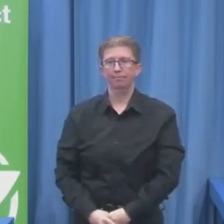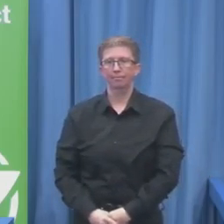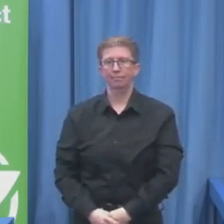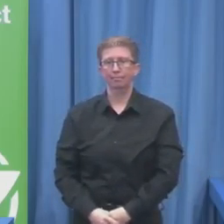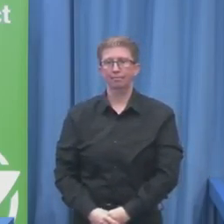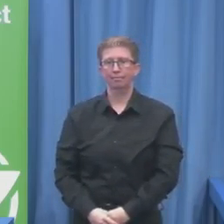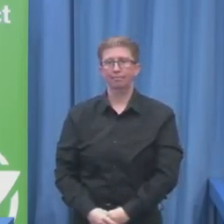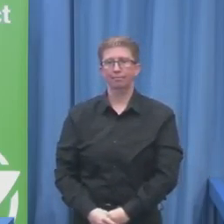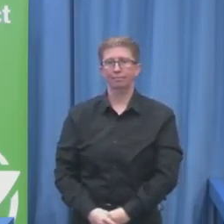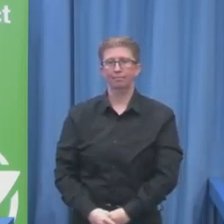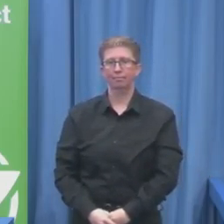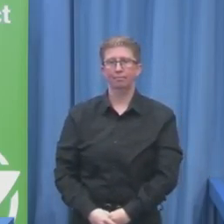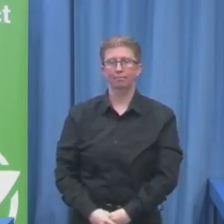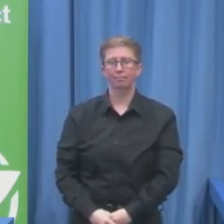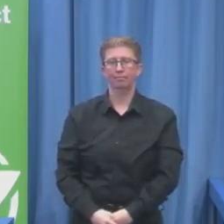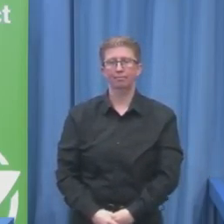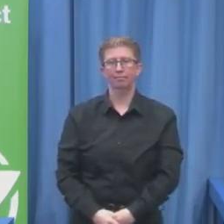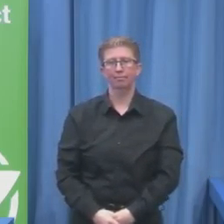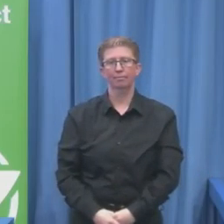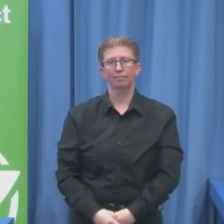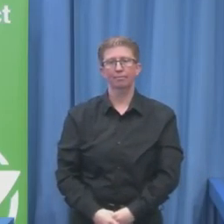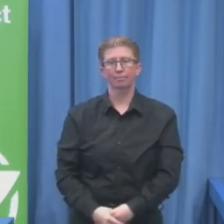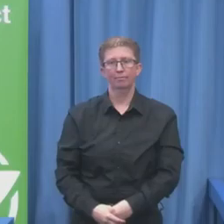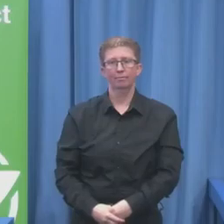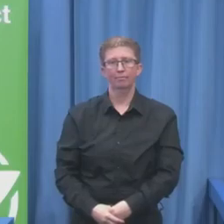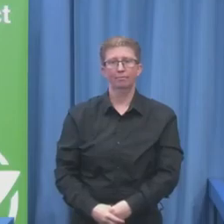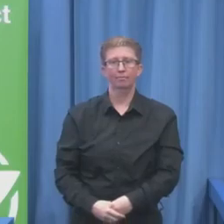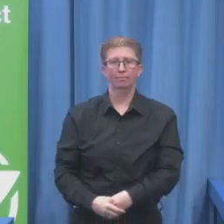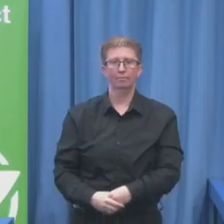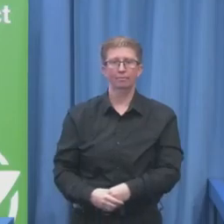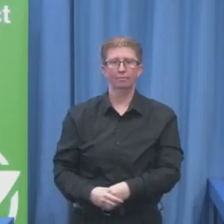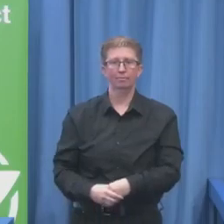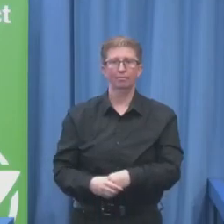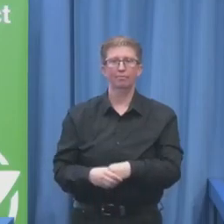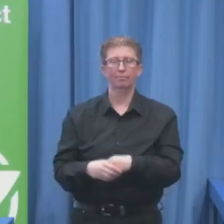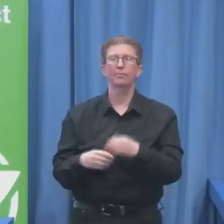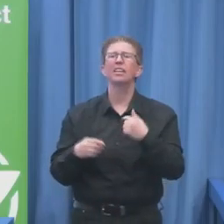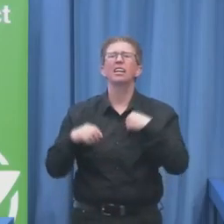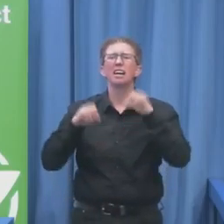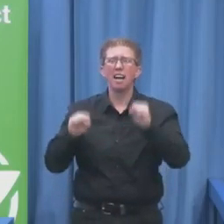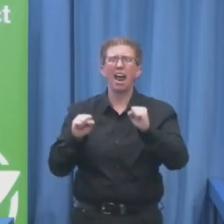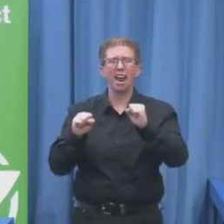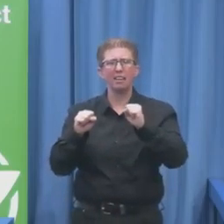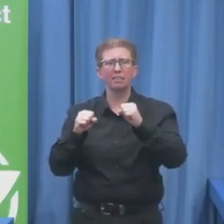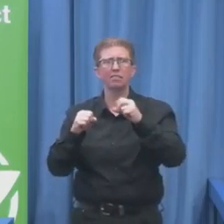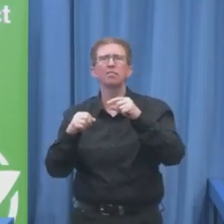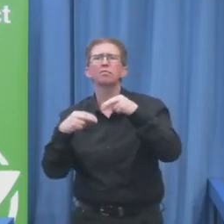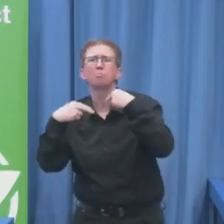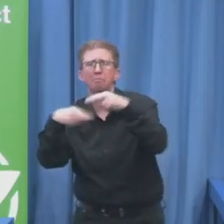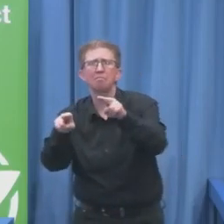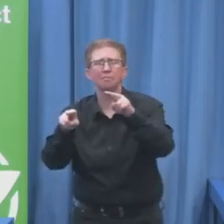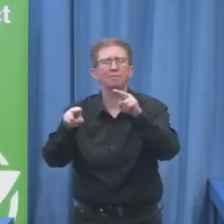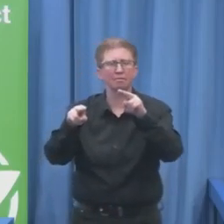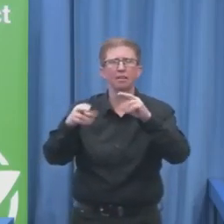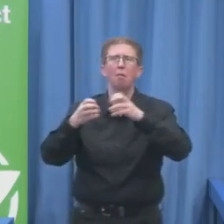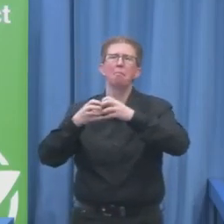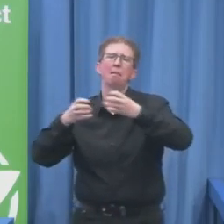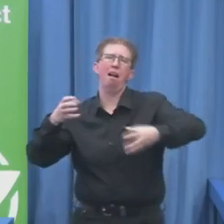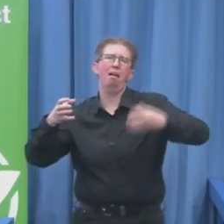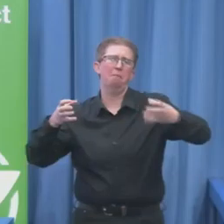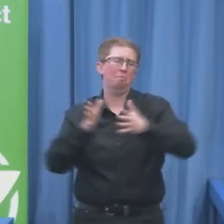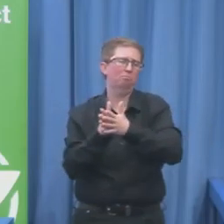I can answer long answer and a short answer. I will choose the short one. In essence,